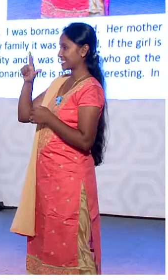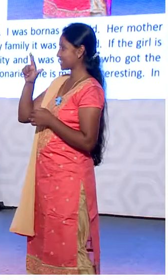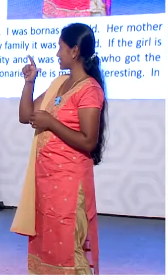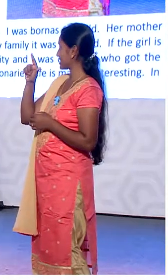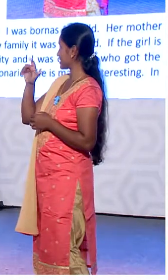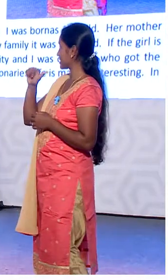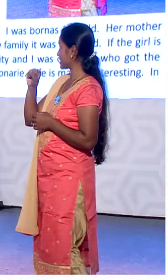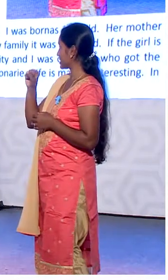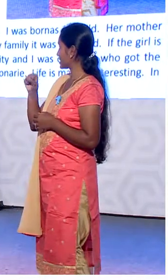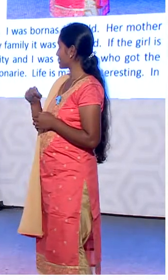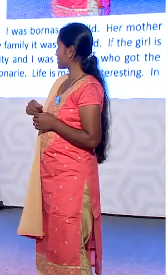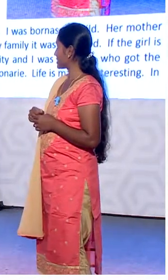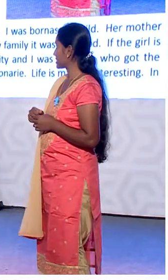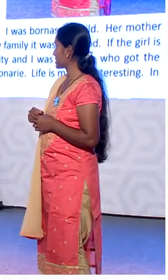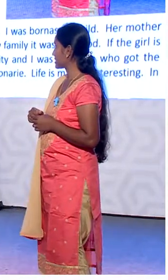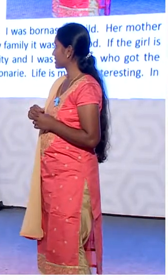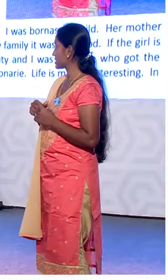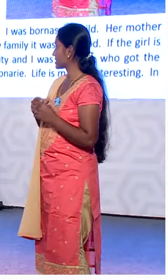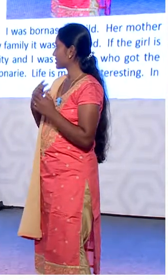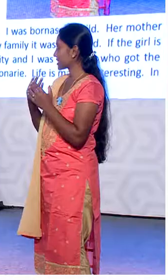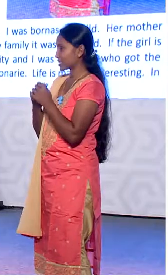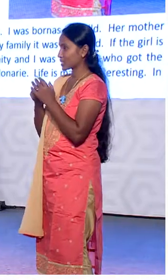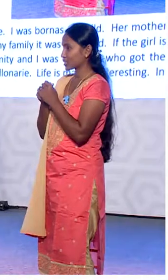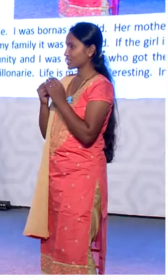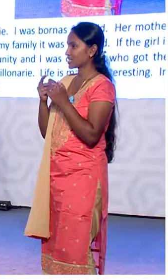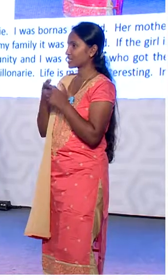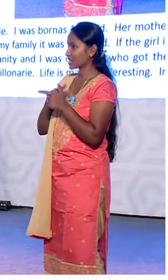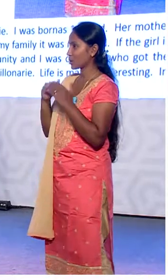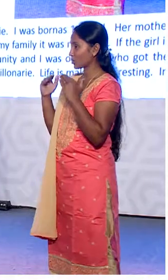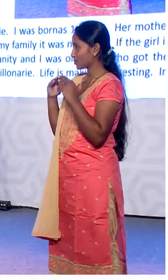inclusive. Inclusion was a norm then.